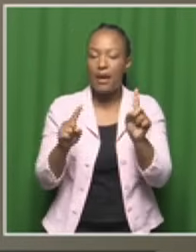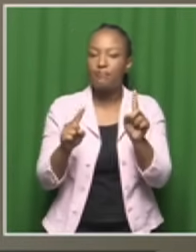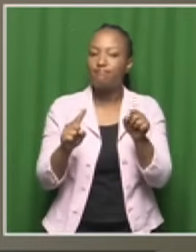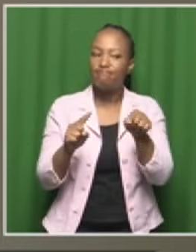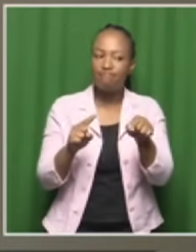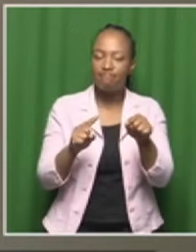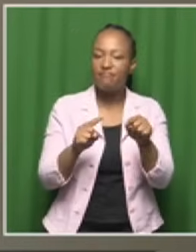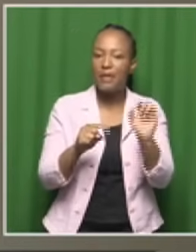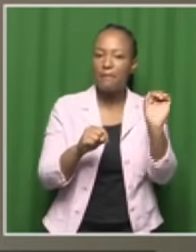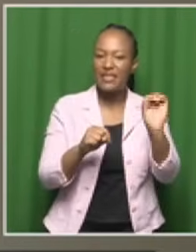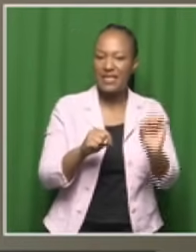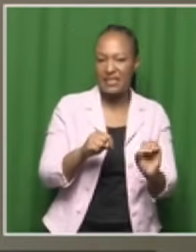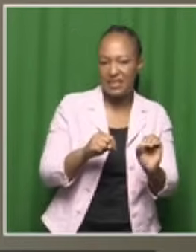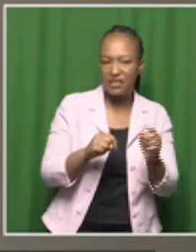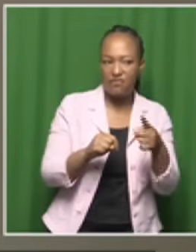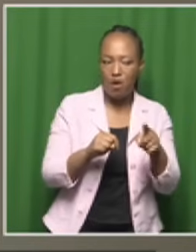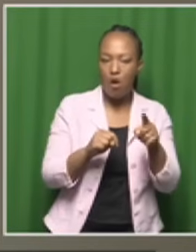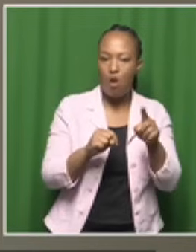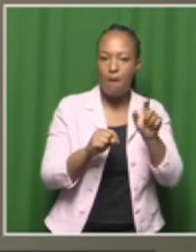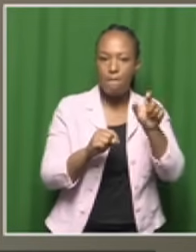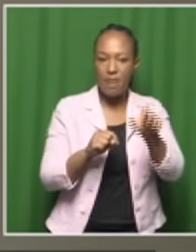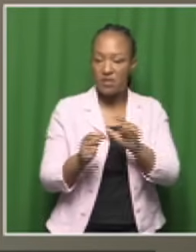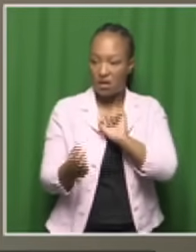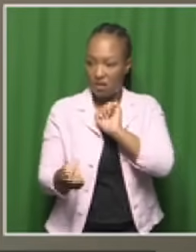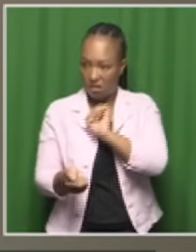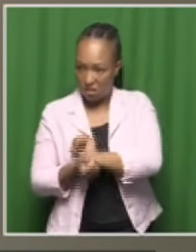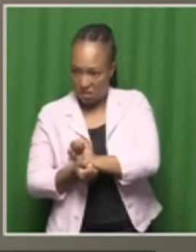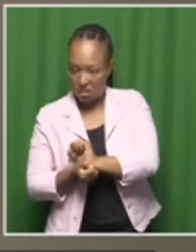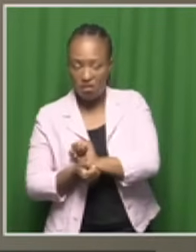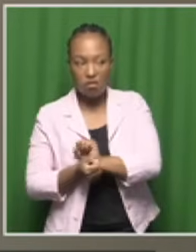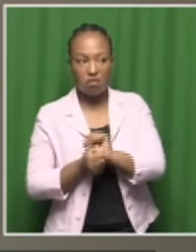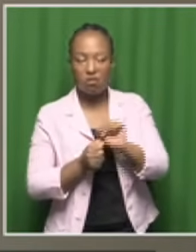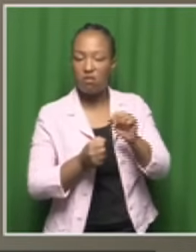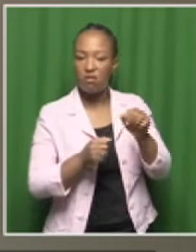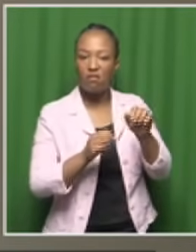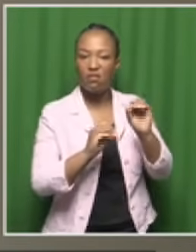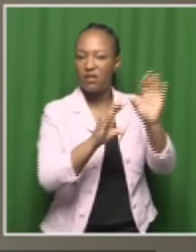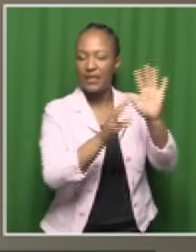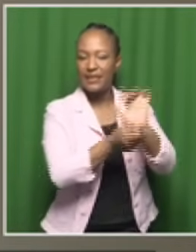rate, it does not, unfortunately, equate to the number of